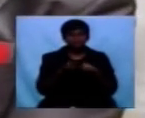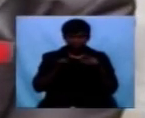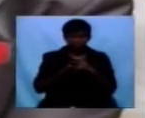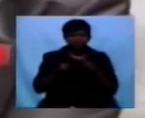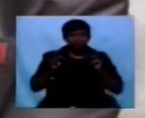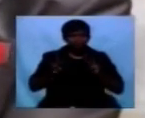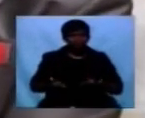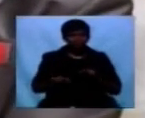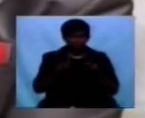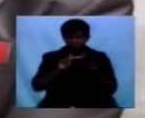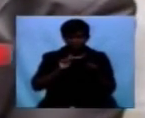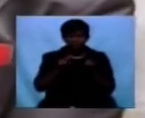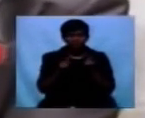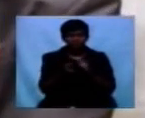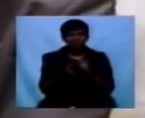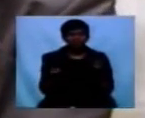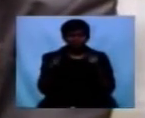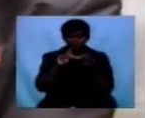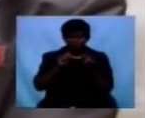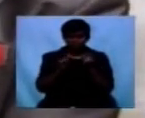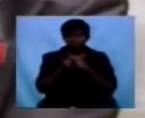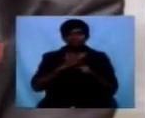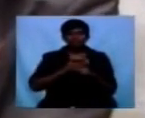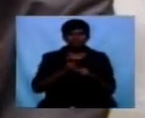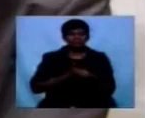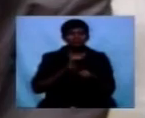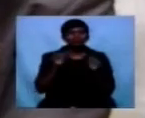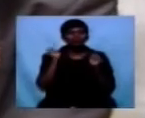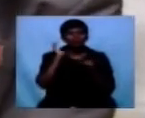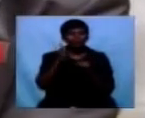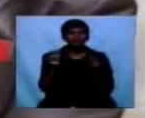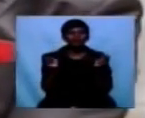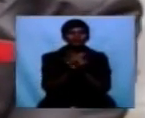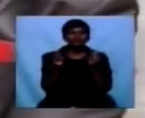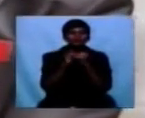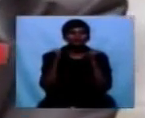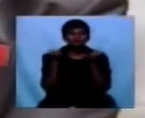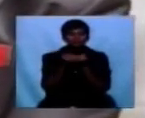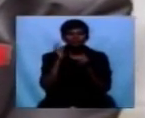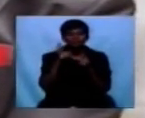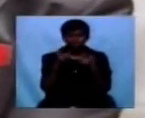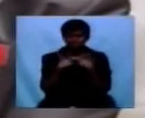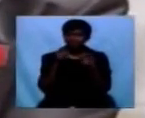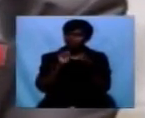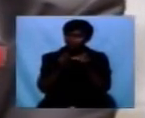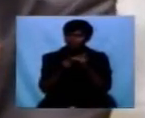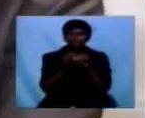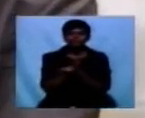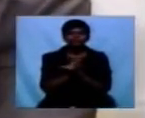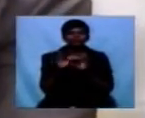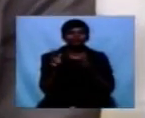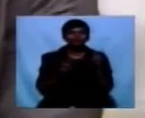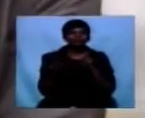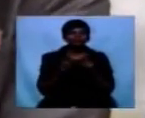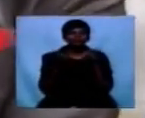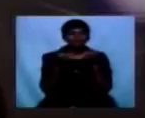personal transformation. When you transform yourself, then we shall meet as a team. We shall have a change that the Zambian people desire